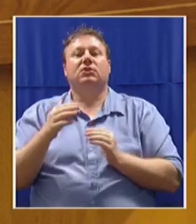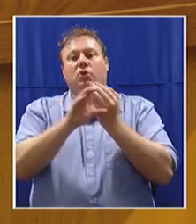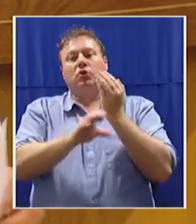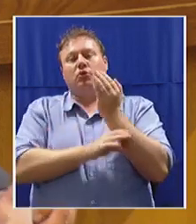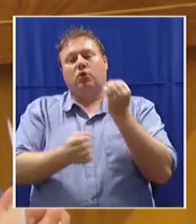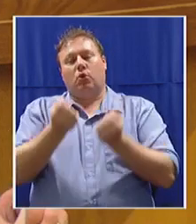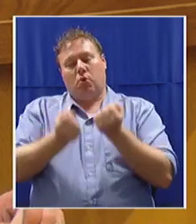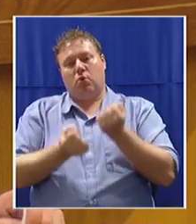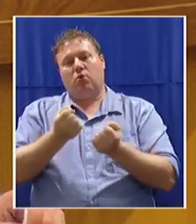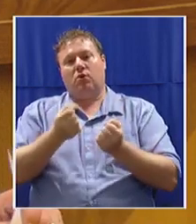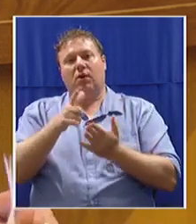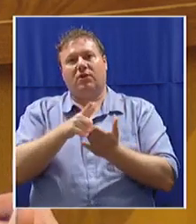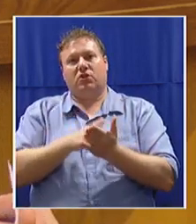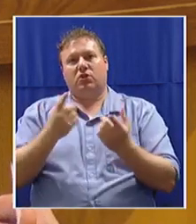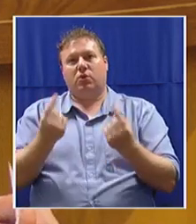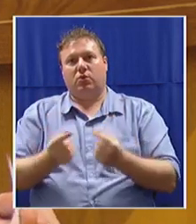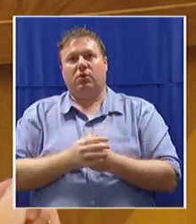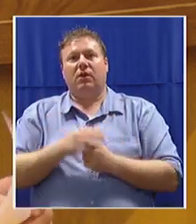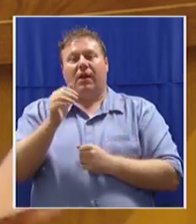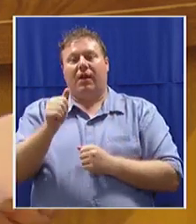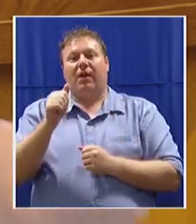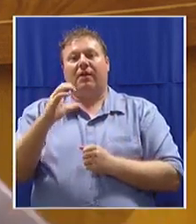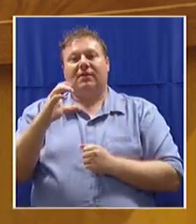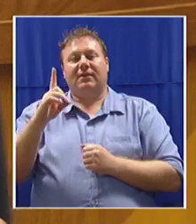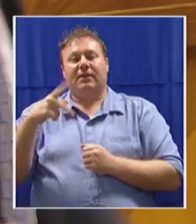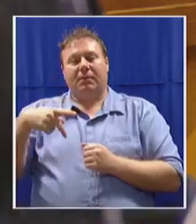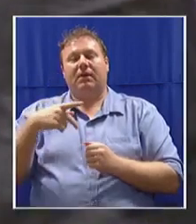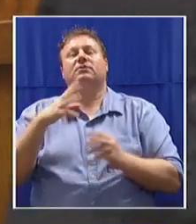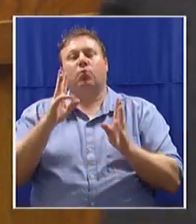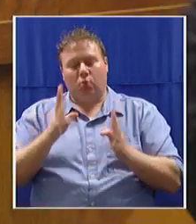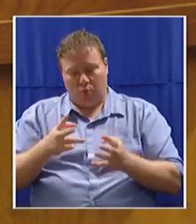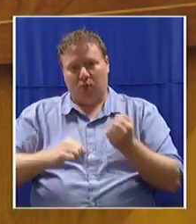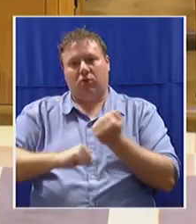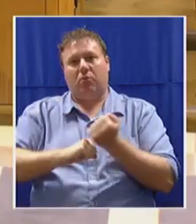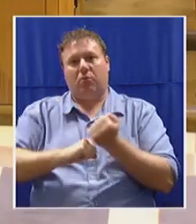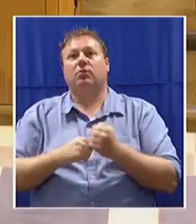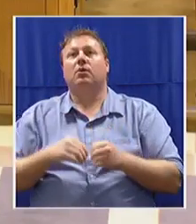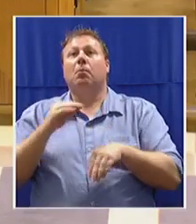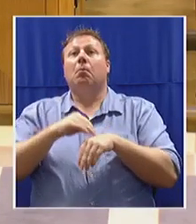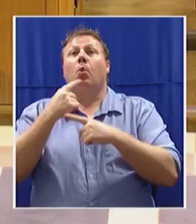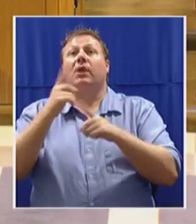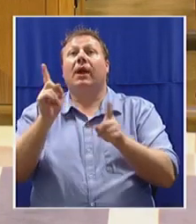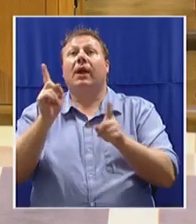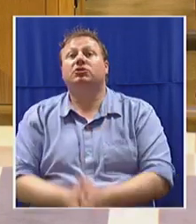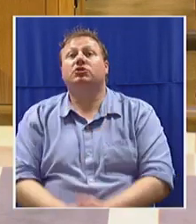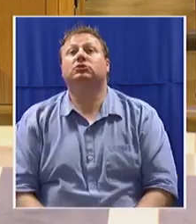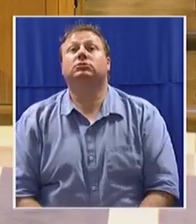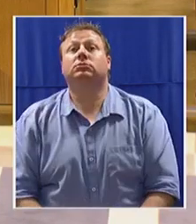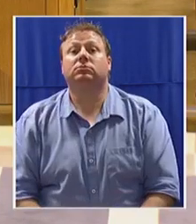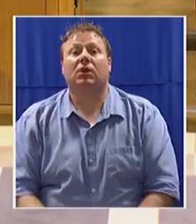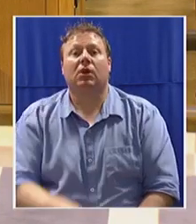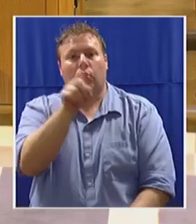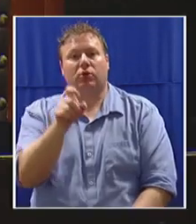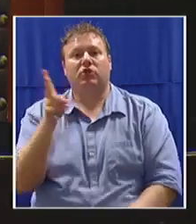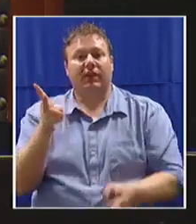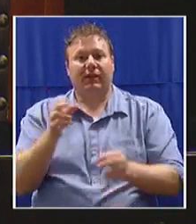The ACDP, as I indicated, will support this bill, this motion. I thank you. Are there any further declarations? I put the question again.